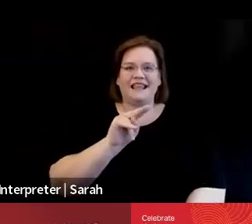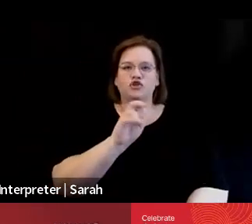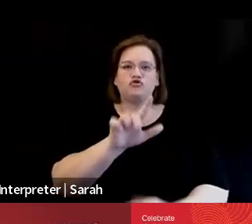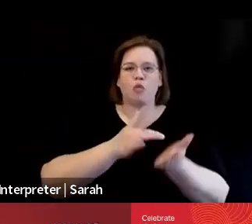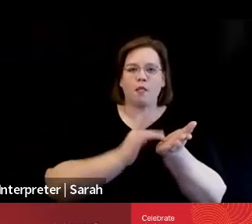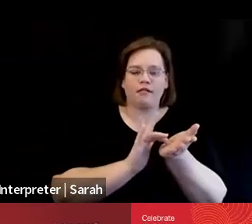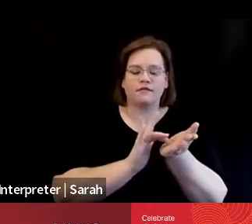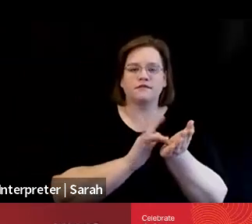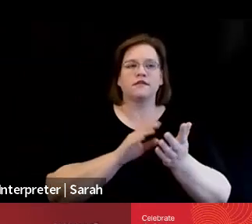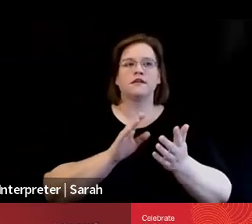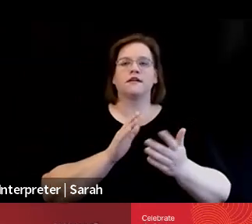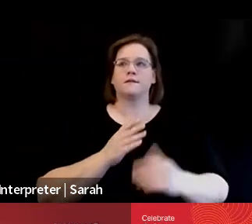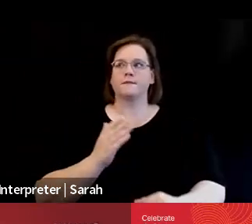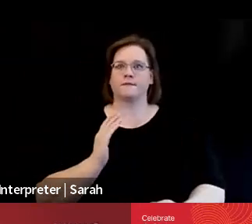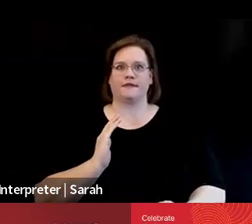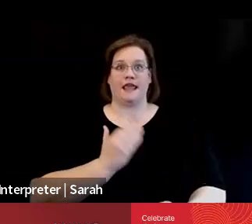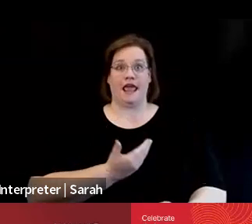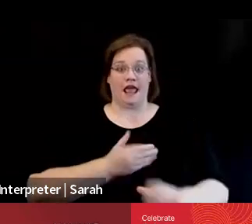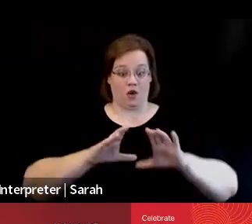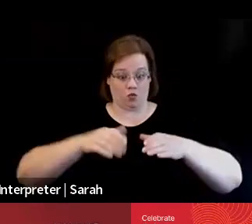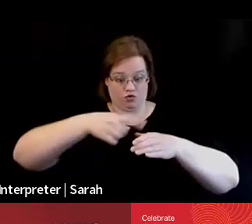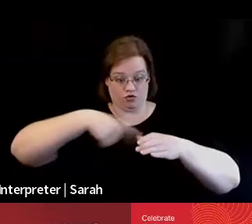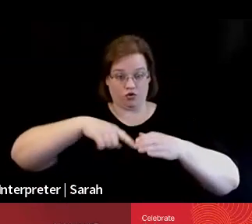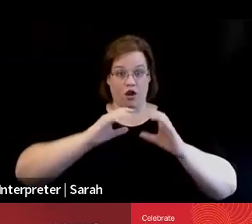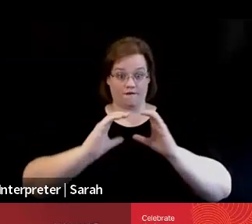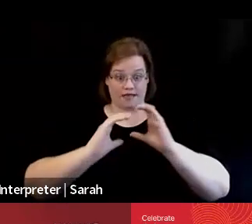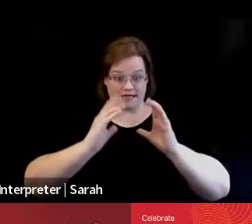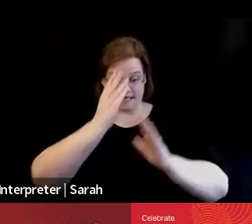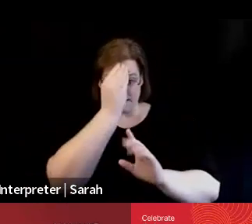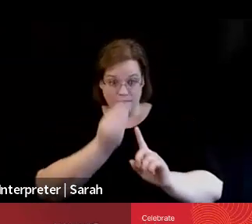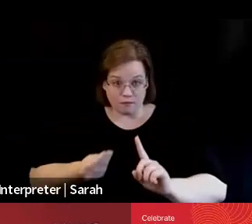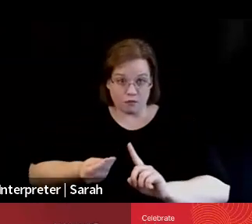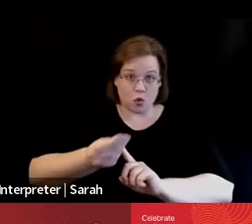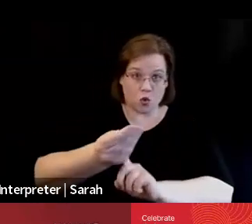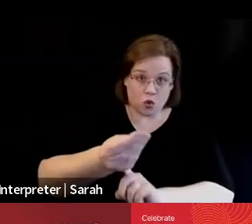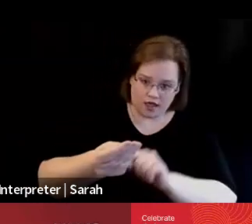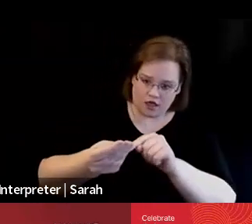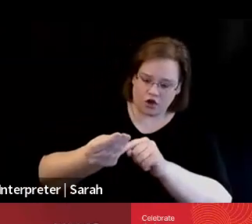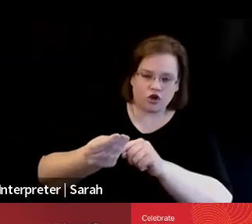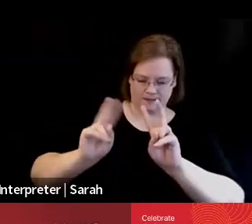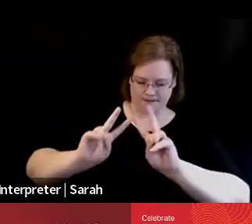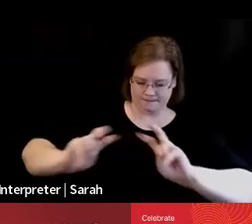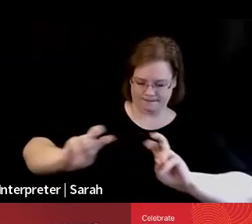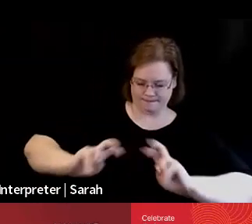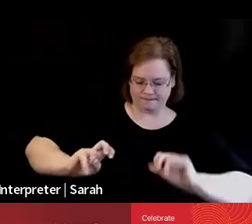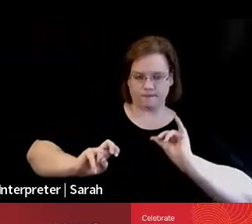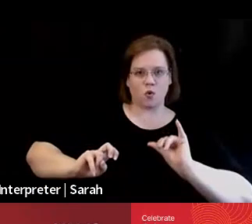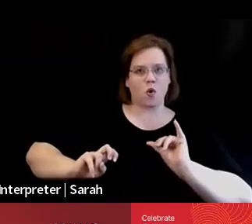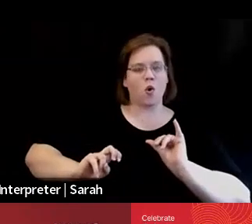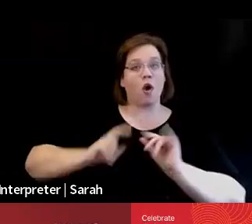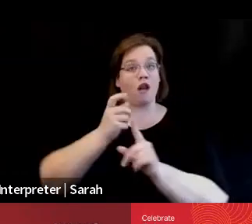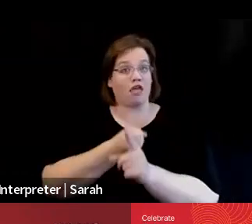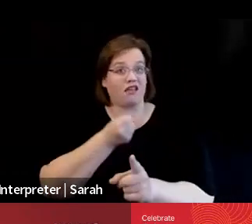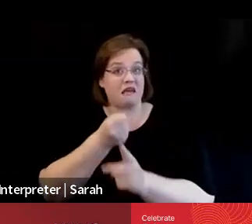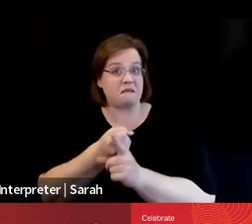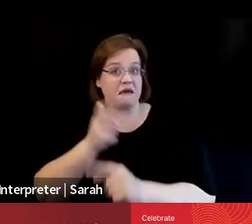of community of communicators to patients needs to think about this and recognize kind of the impact that this is going to